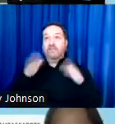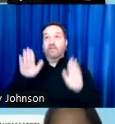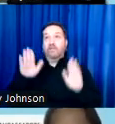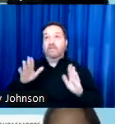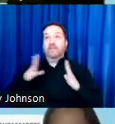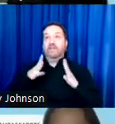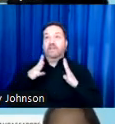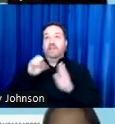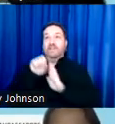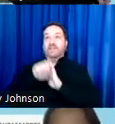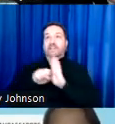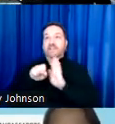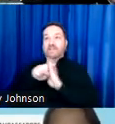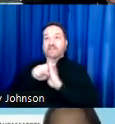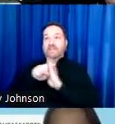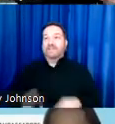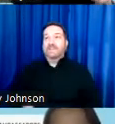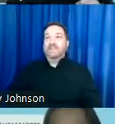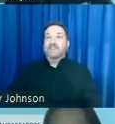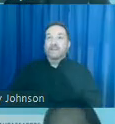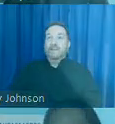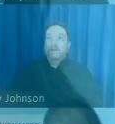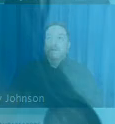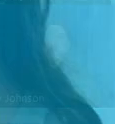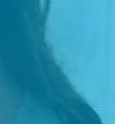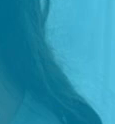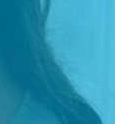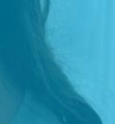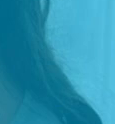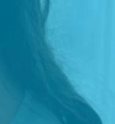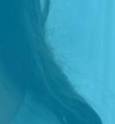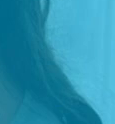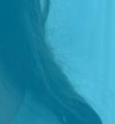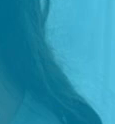holiday season and a wonderful Tuesday.